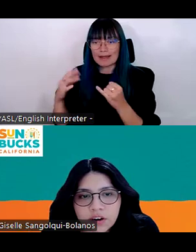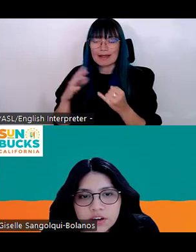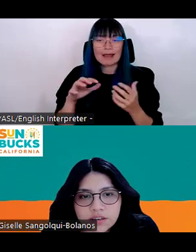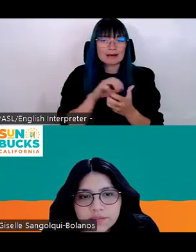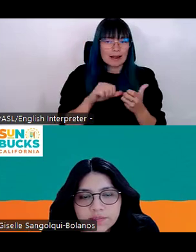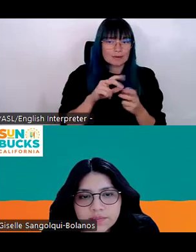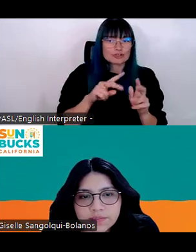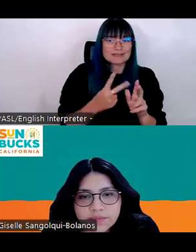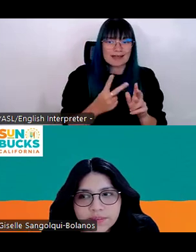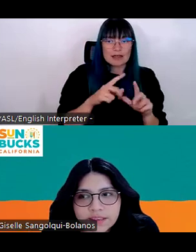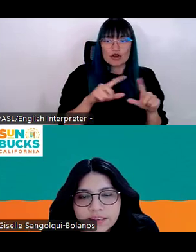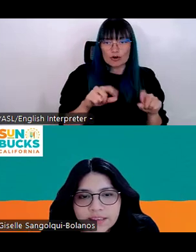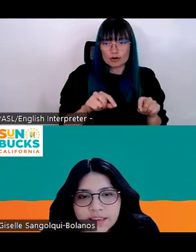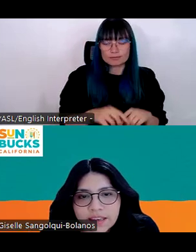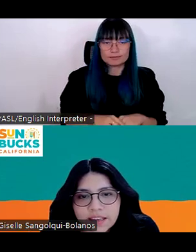duplicate card.